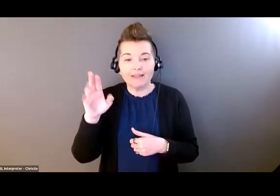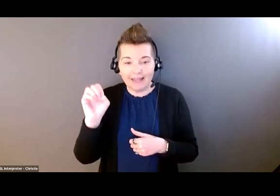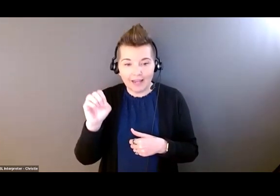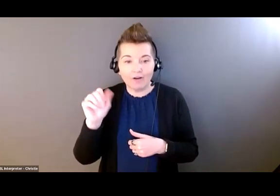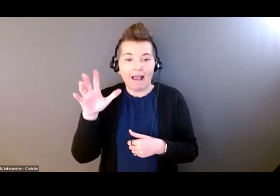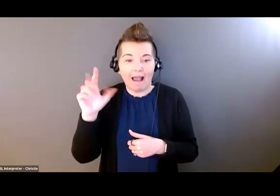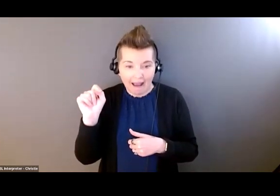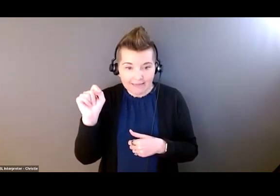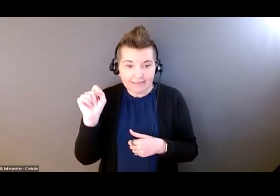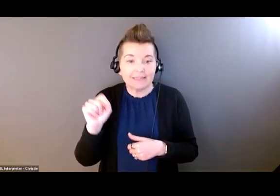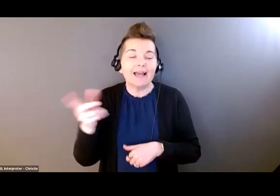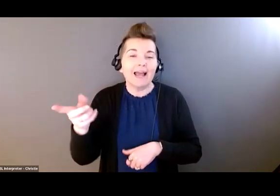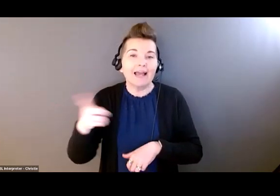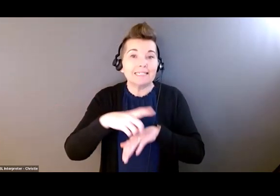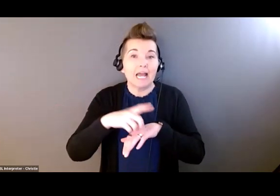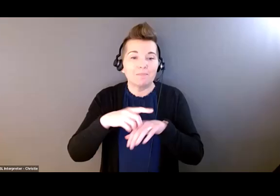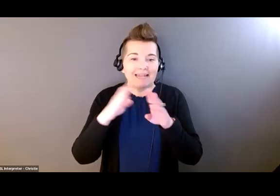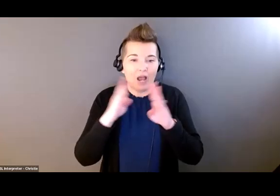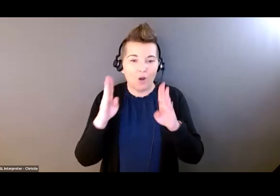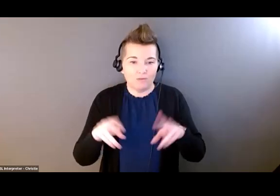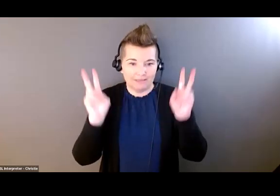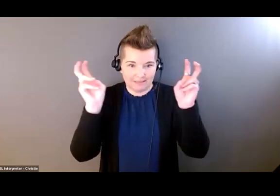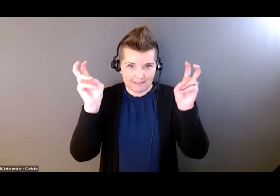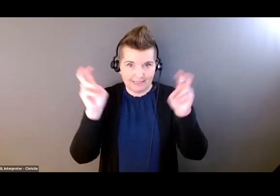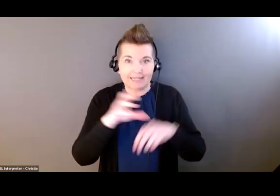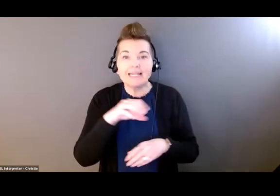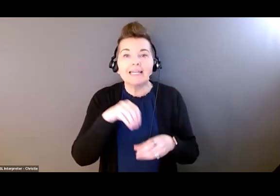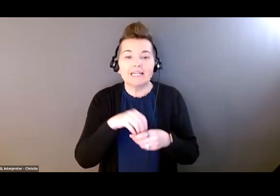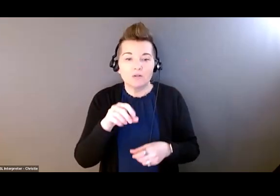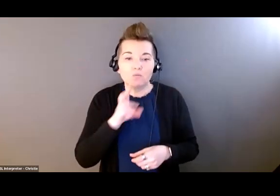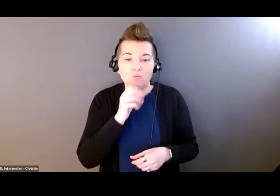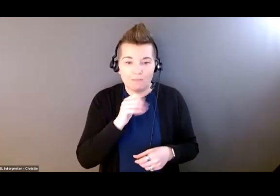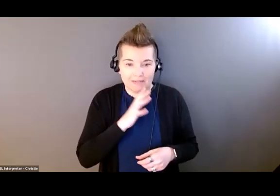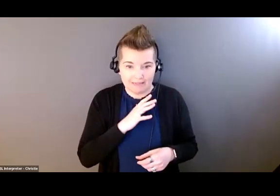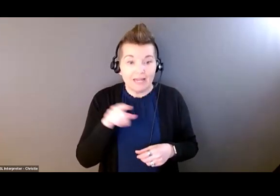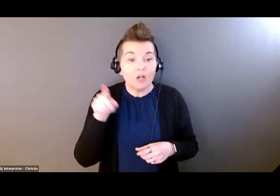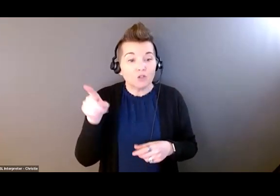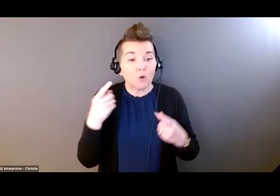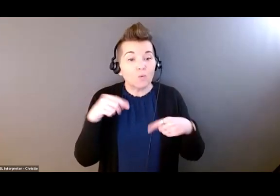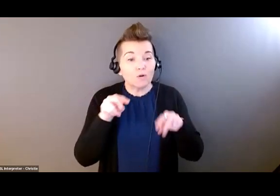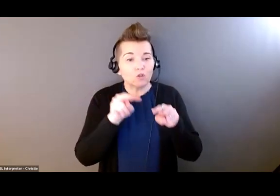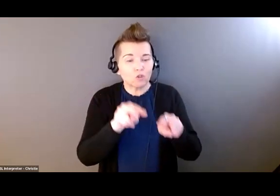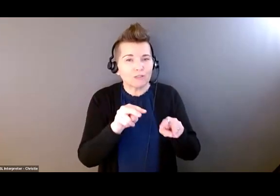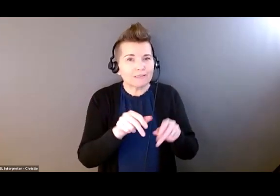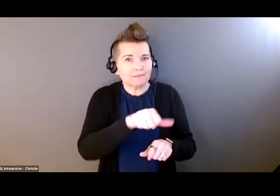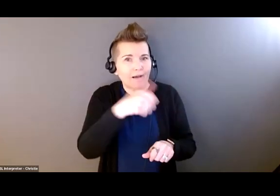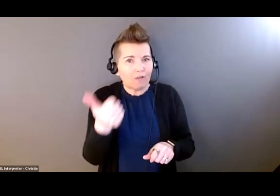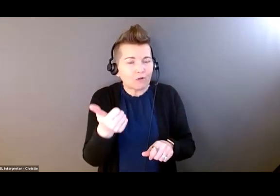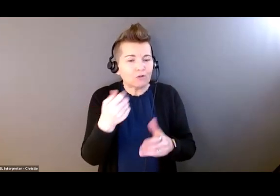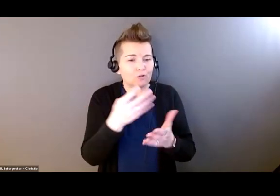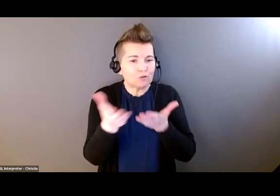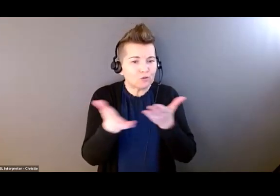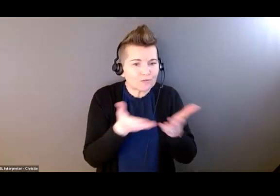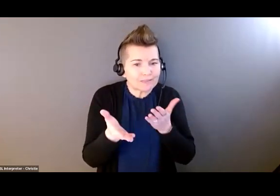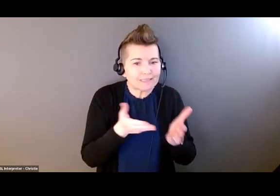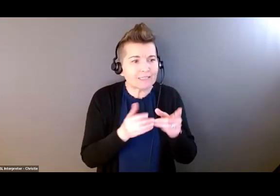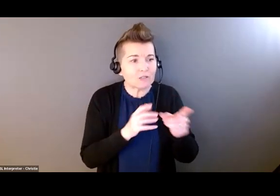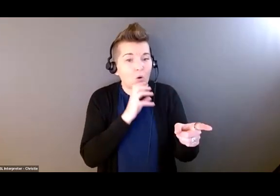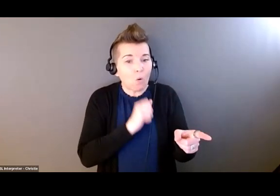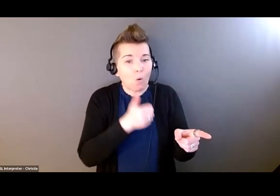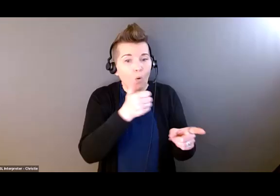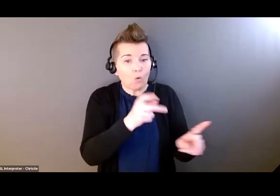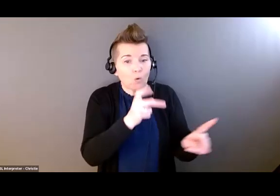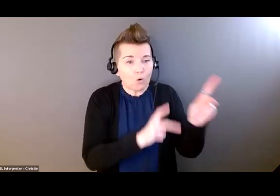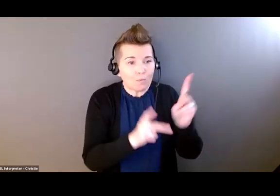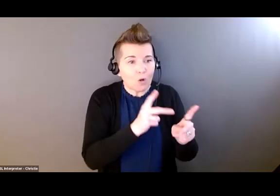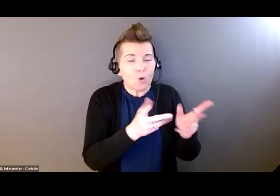Golden Healthcare at Diamond House in Warman, and we looked at the alternate level of care program. This is where older adults who no